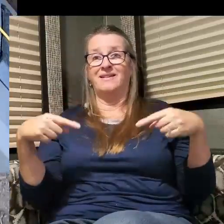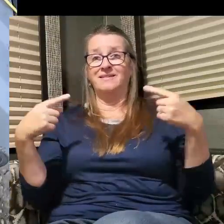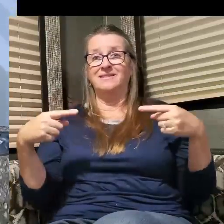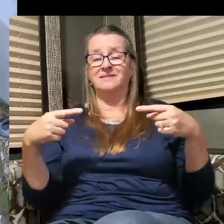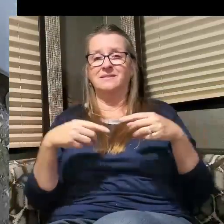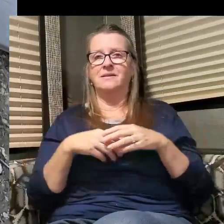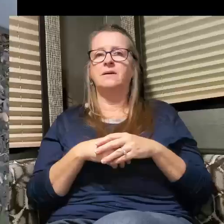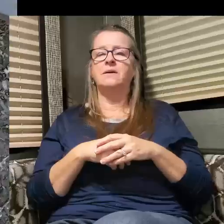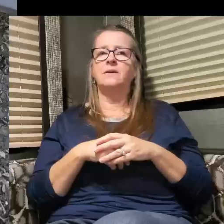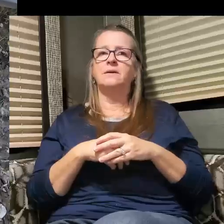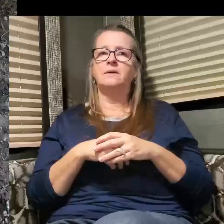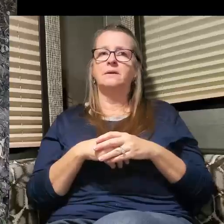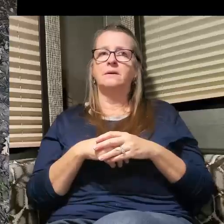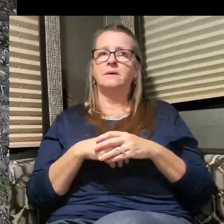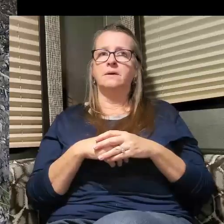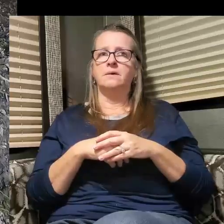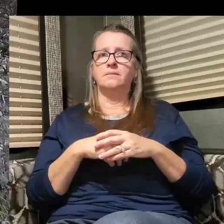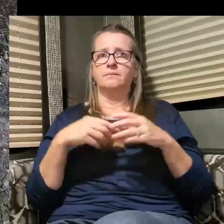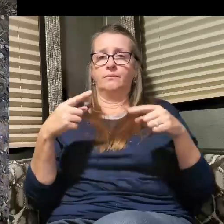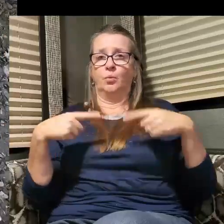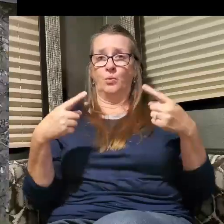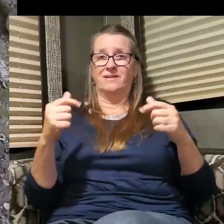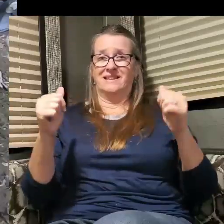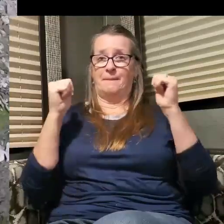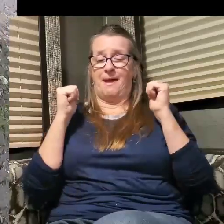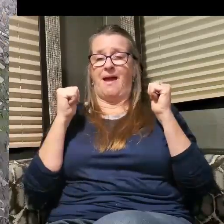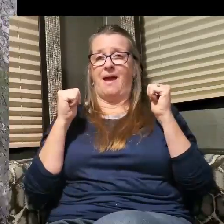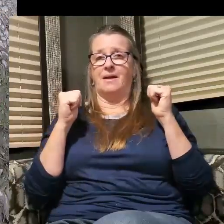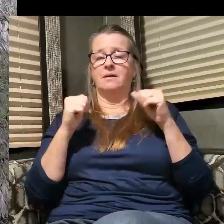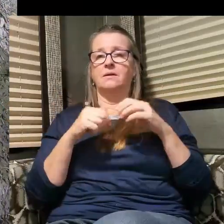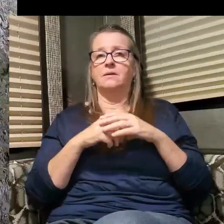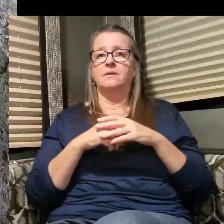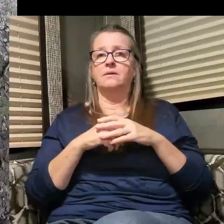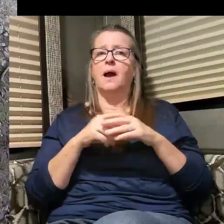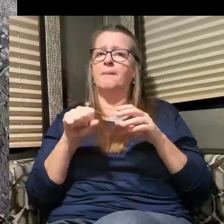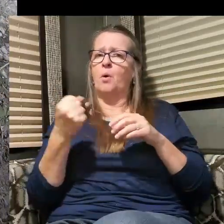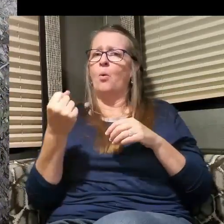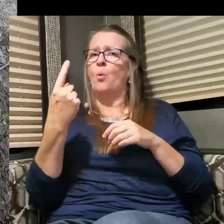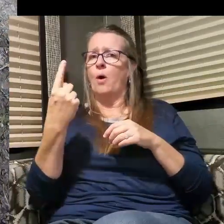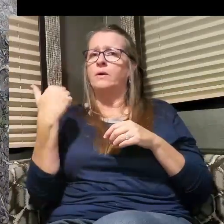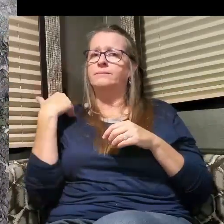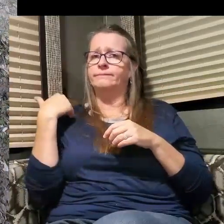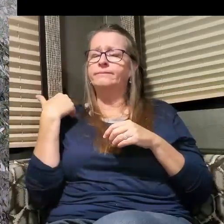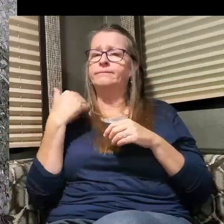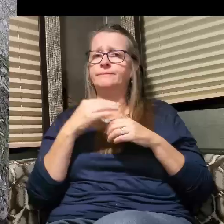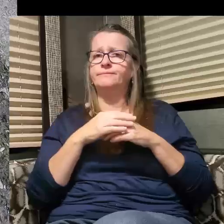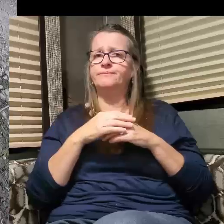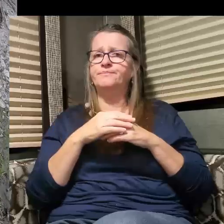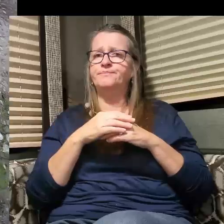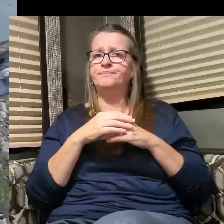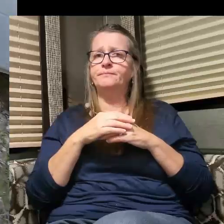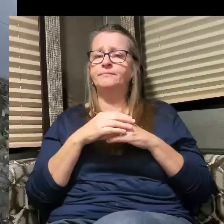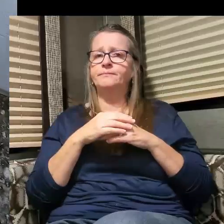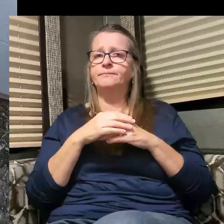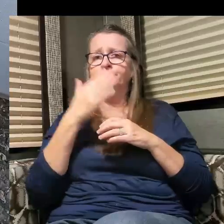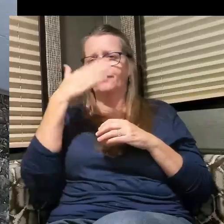wheels here, and the wheels back there. I've broken one of those wheels.